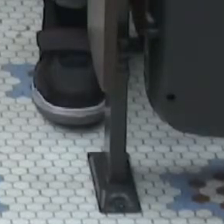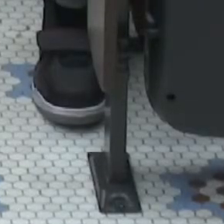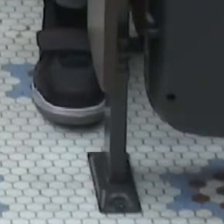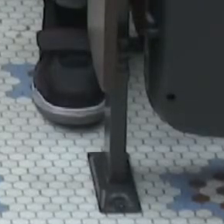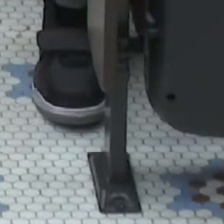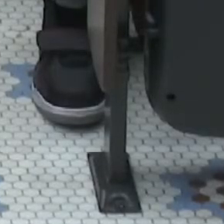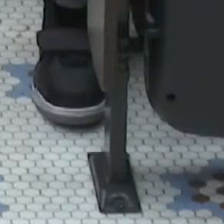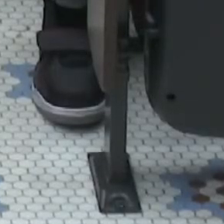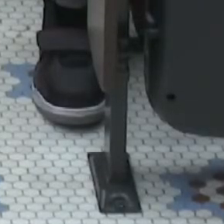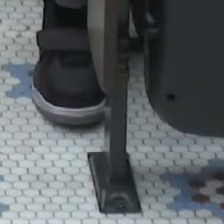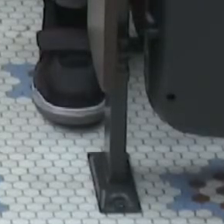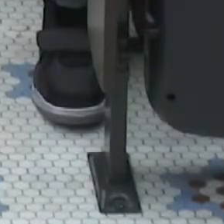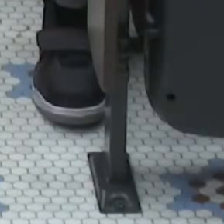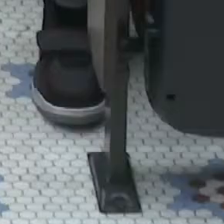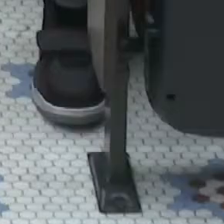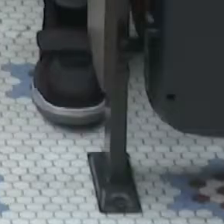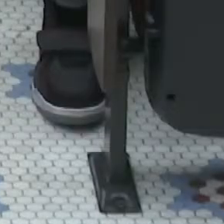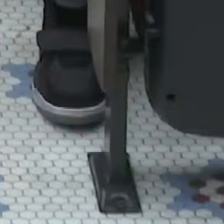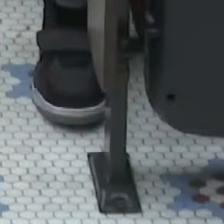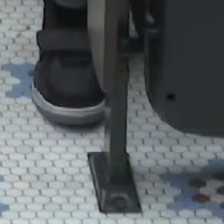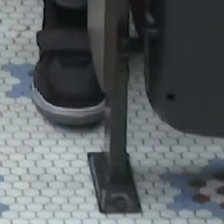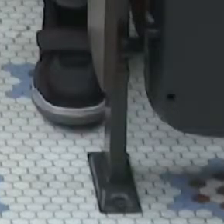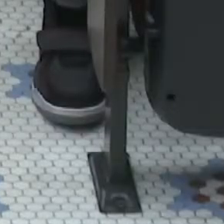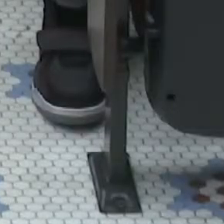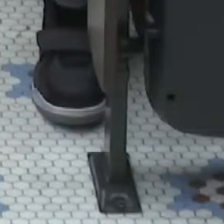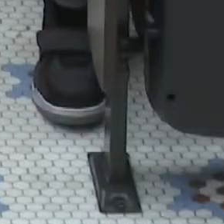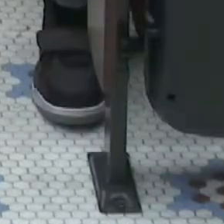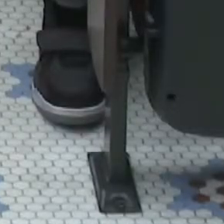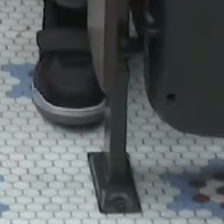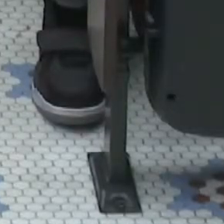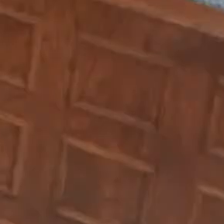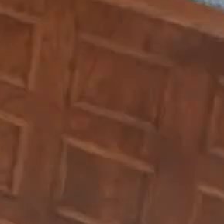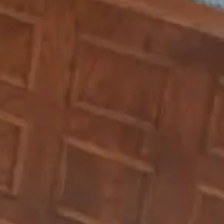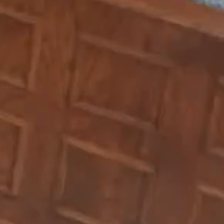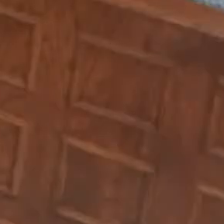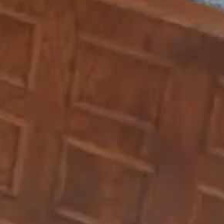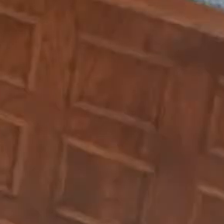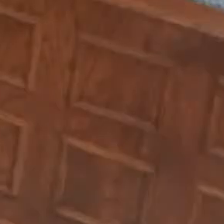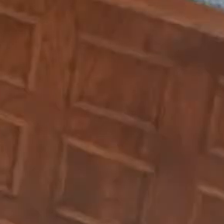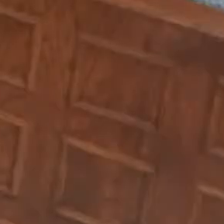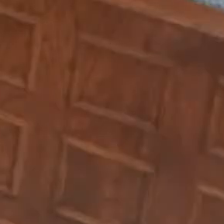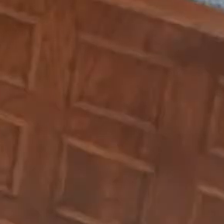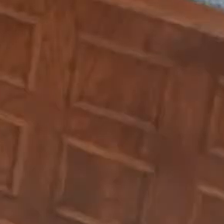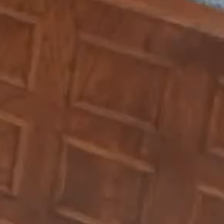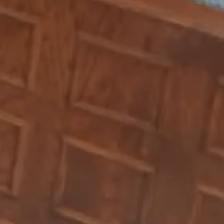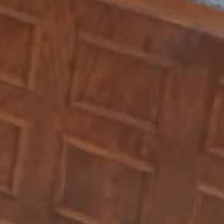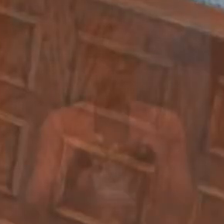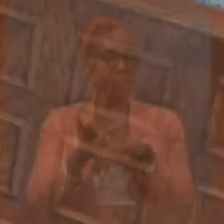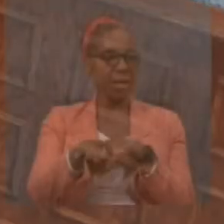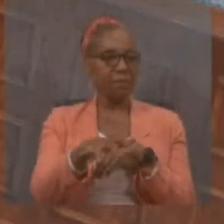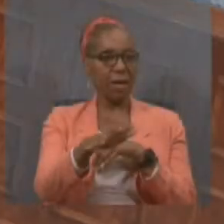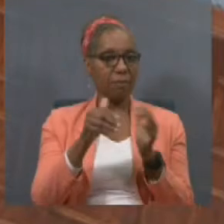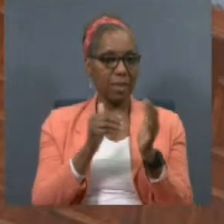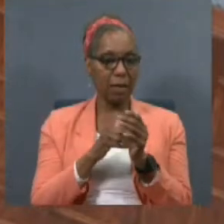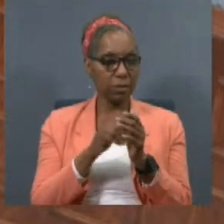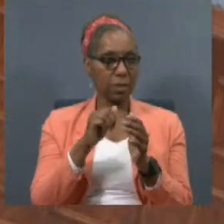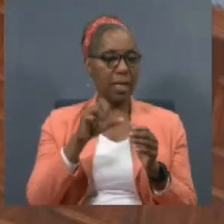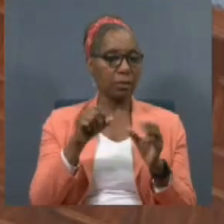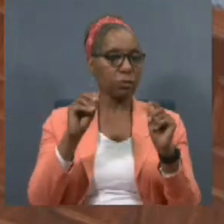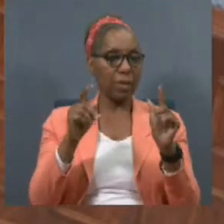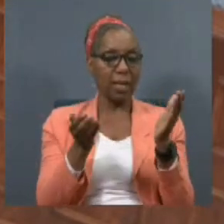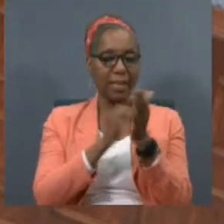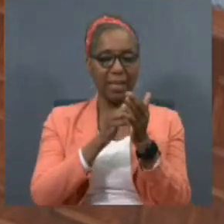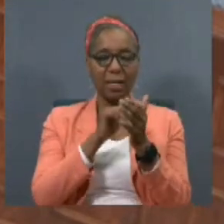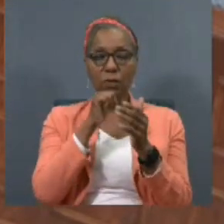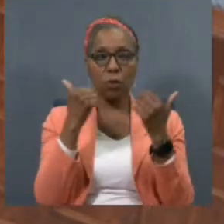current acreage of the port, any idea how much is vacant or how much is available of that 5,000 acres? Again, I